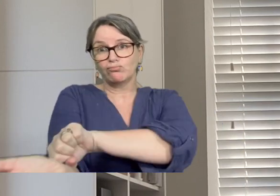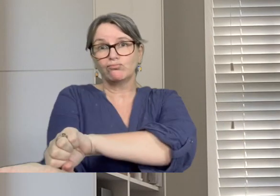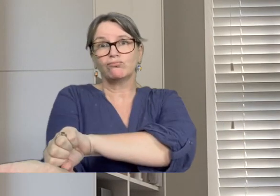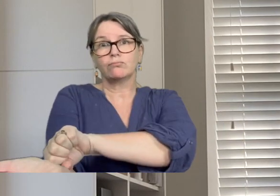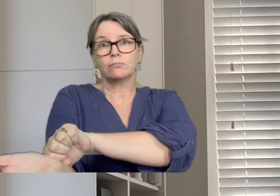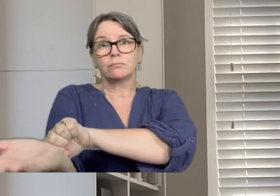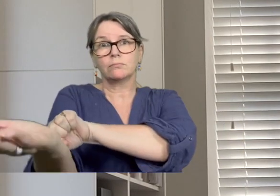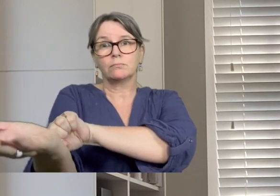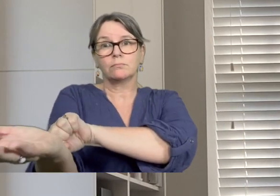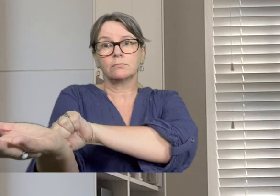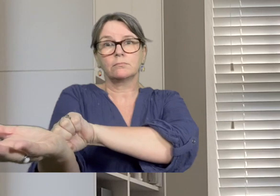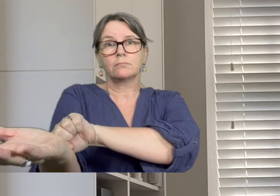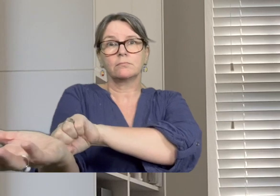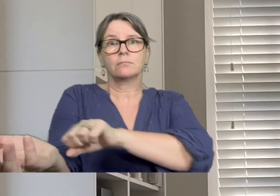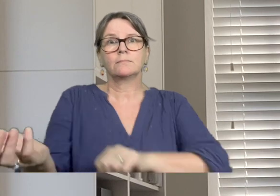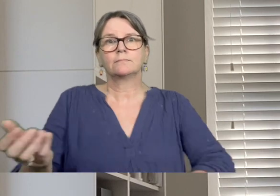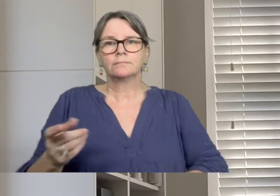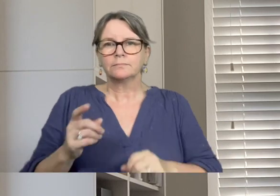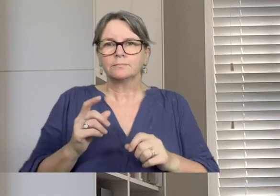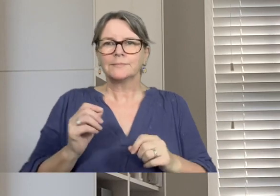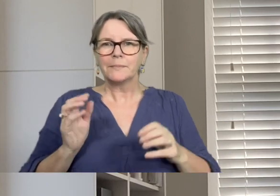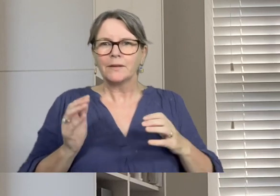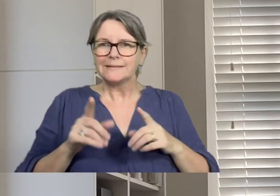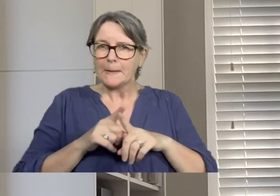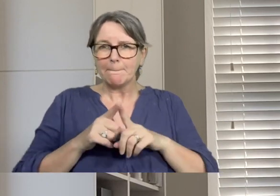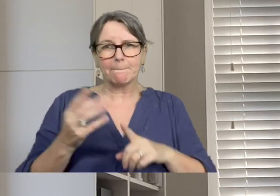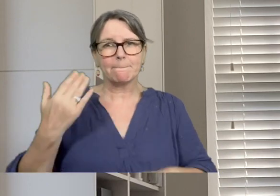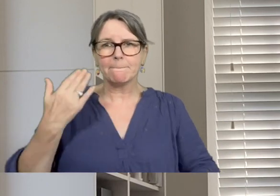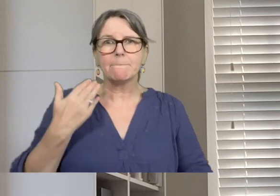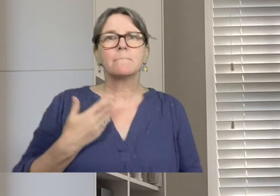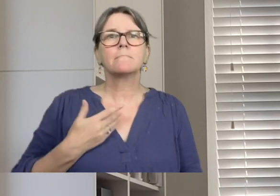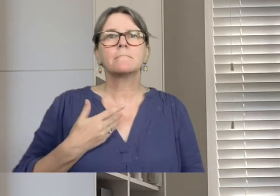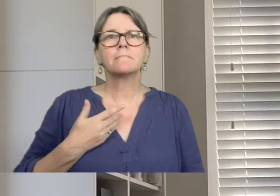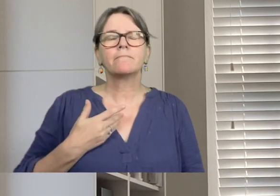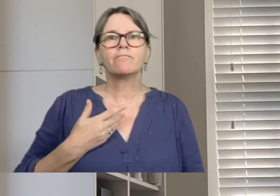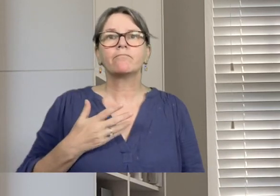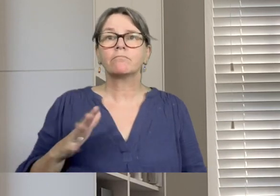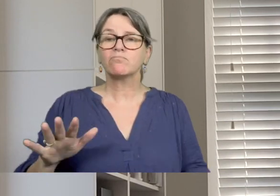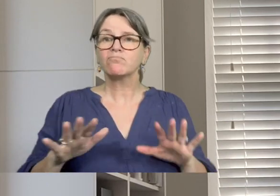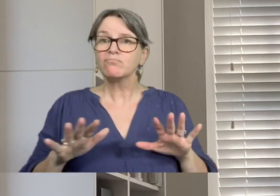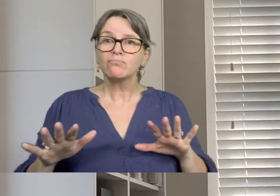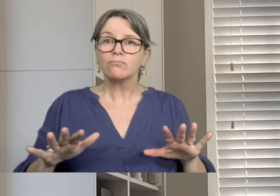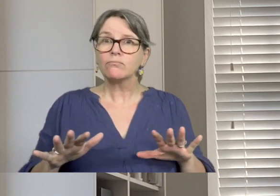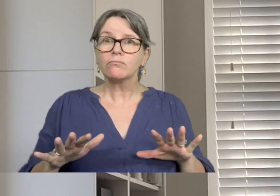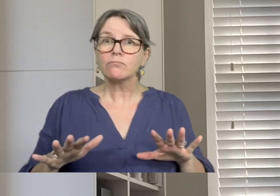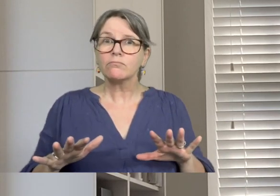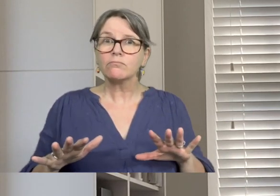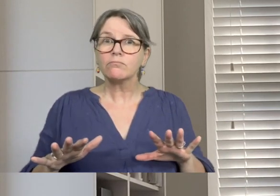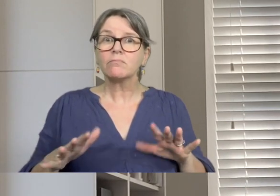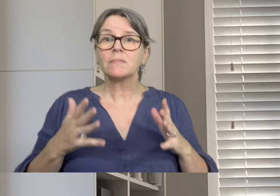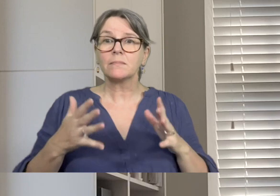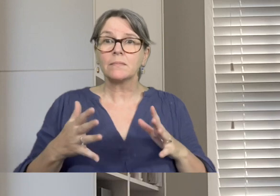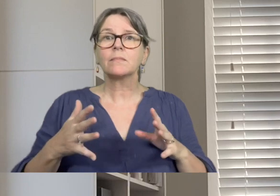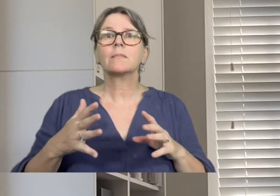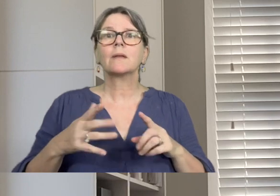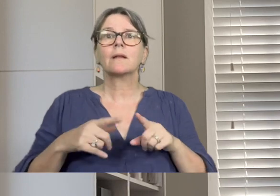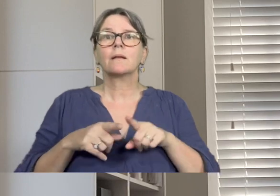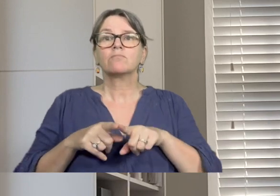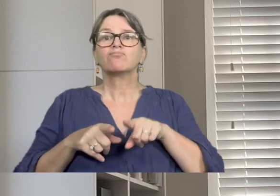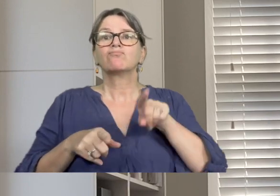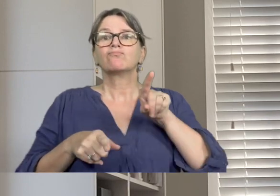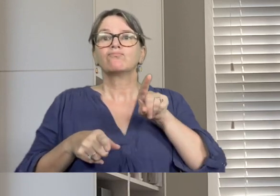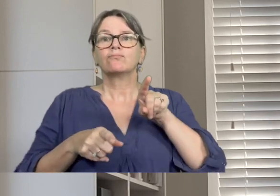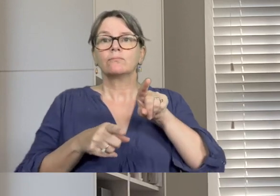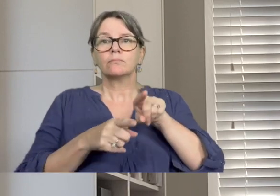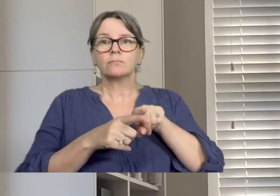stack in this hip, stack in the rib cage. We're slightly curled forward, so trying not to open. We're nice and stacked here. We take a breath in.